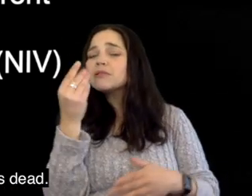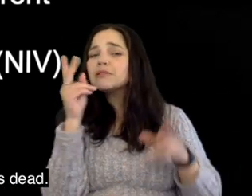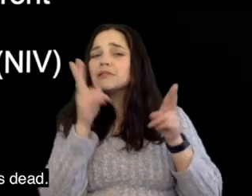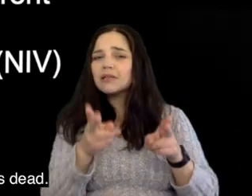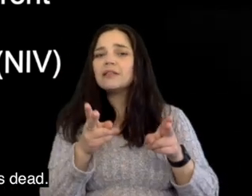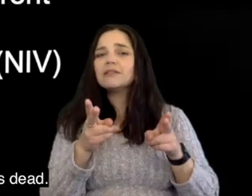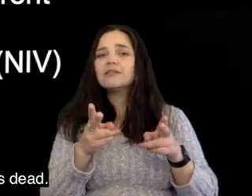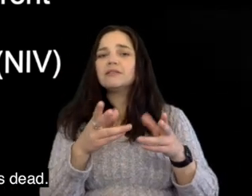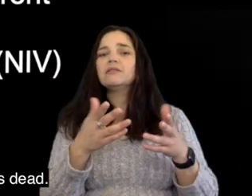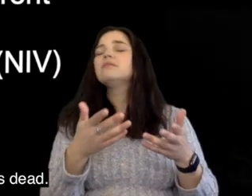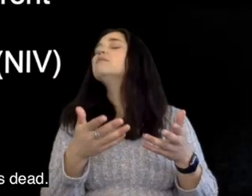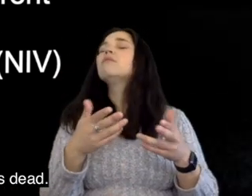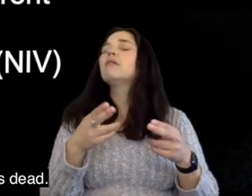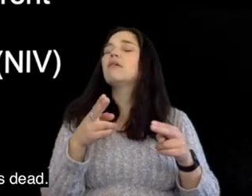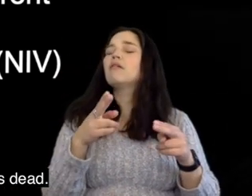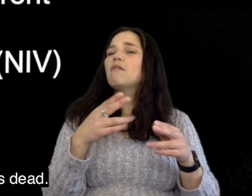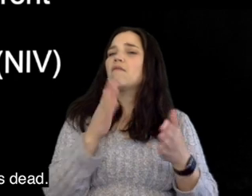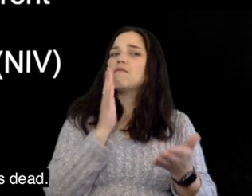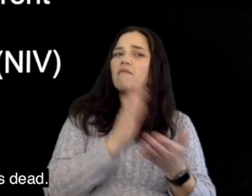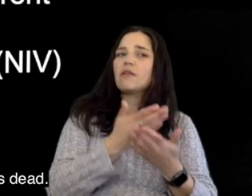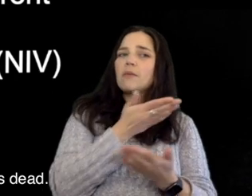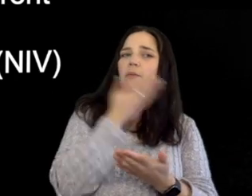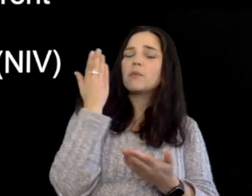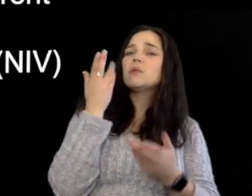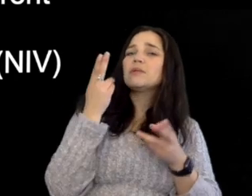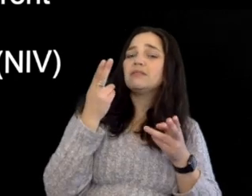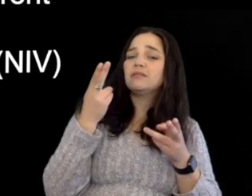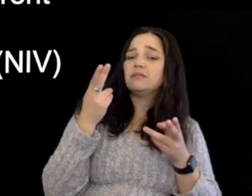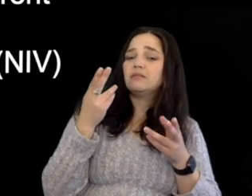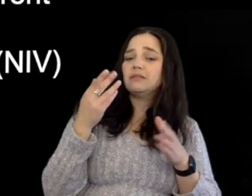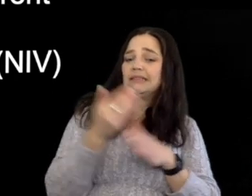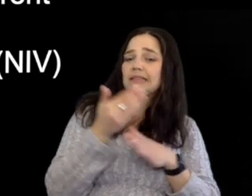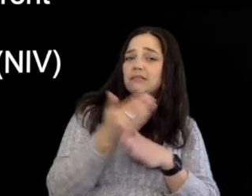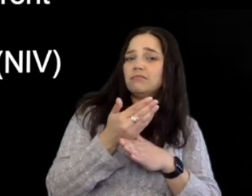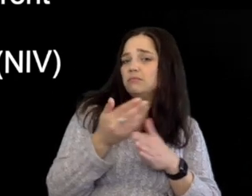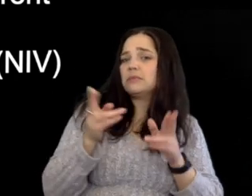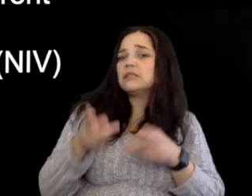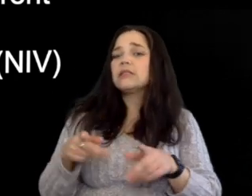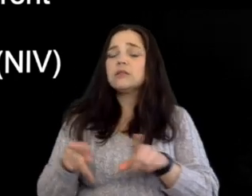faith without deeds is dead.